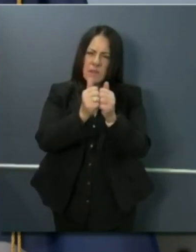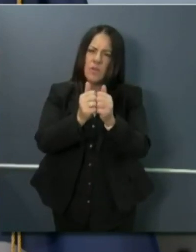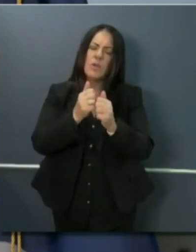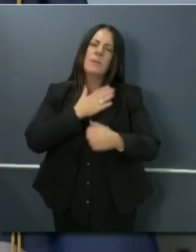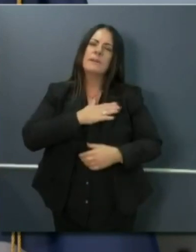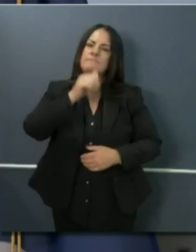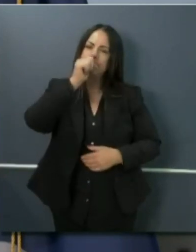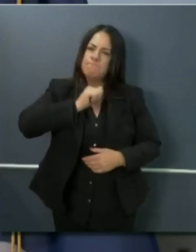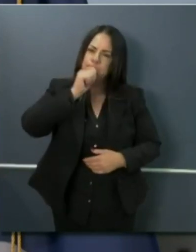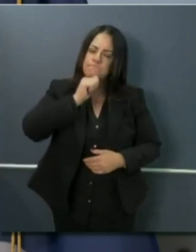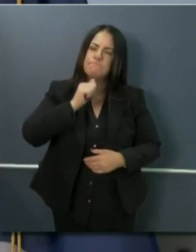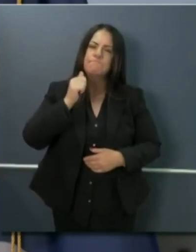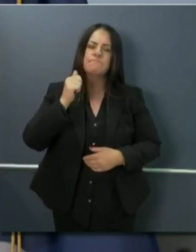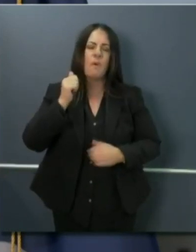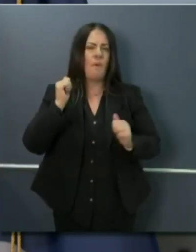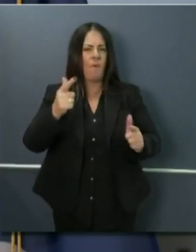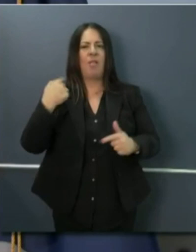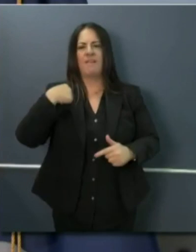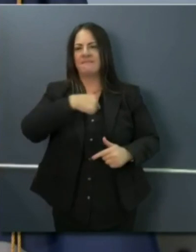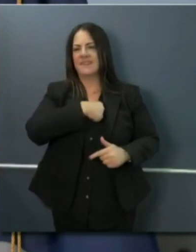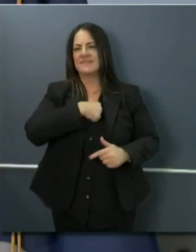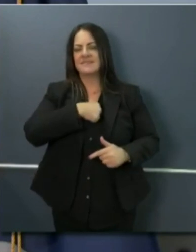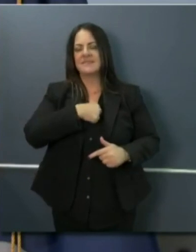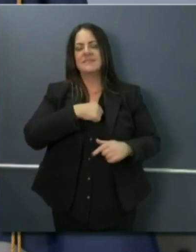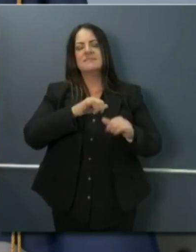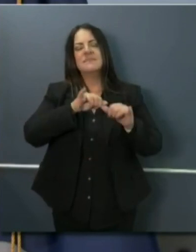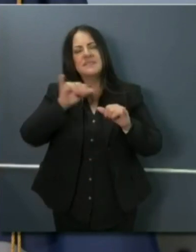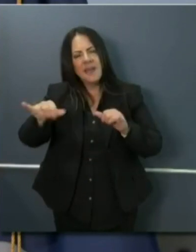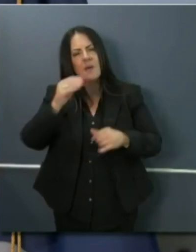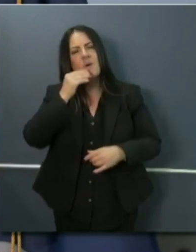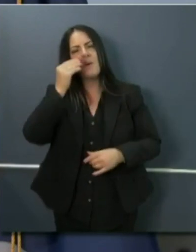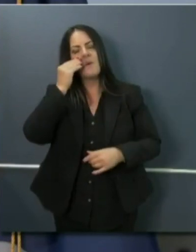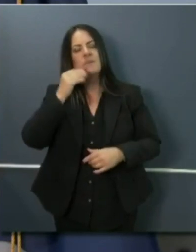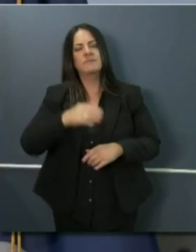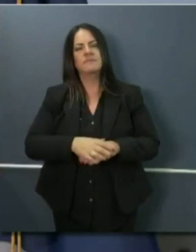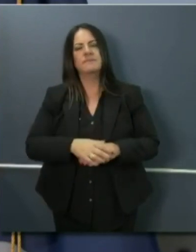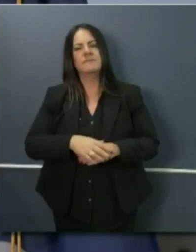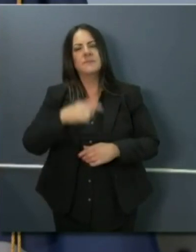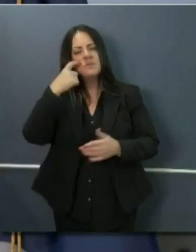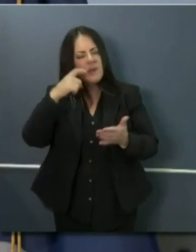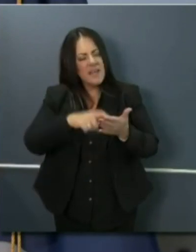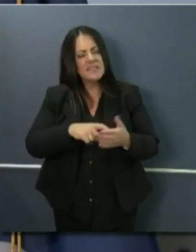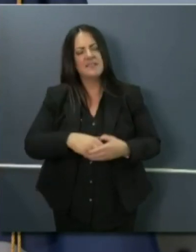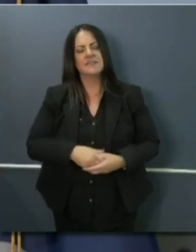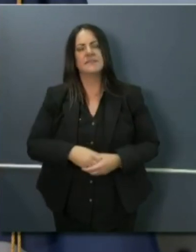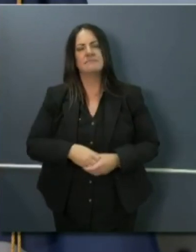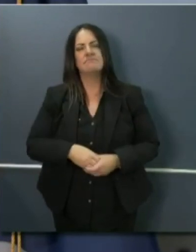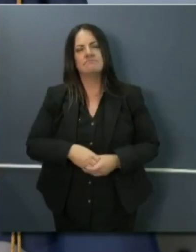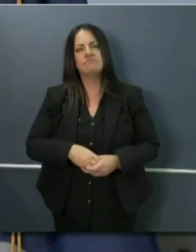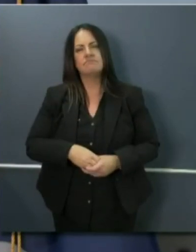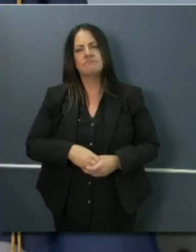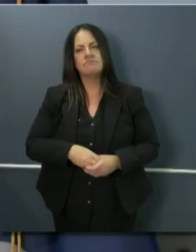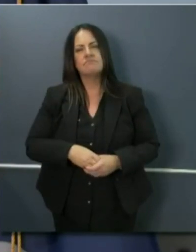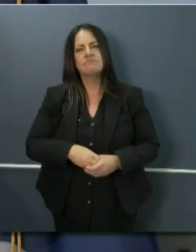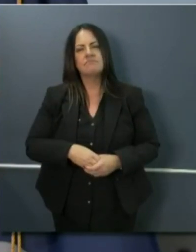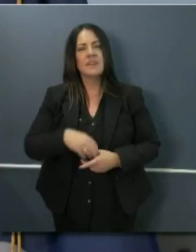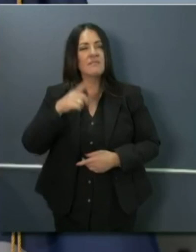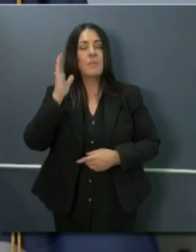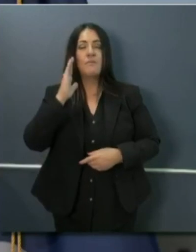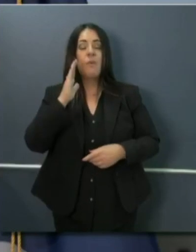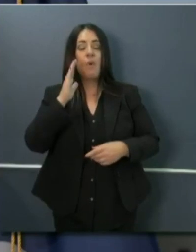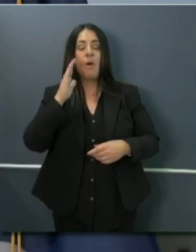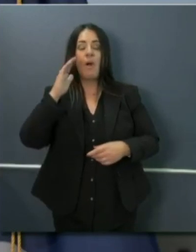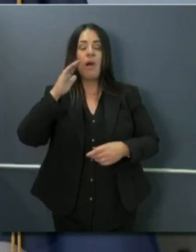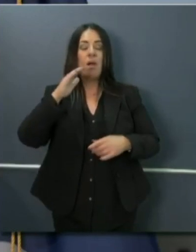as we can to extend the stay-at-home order, and recognize that, if you've ever, gone skydiving,